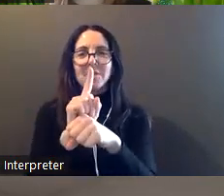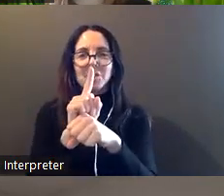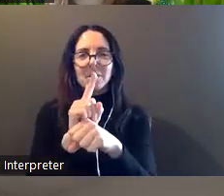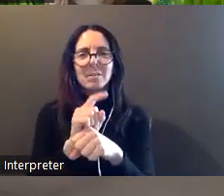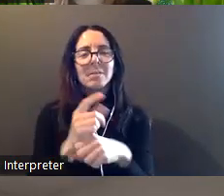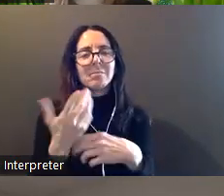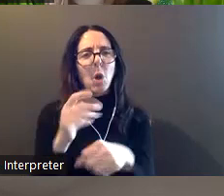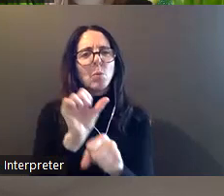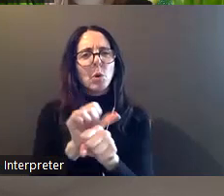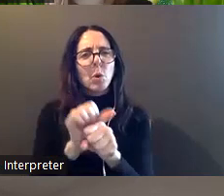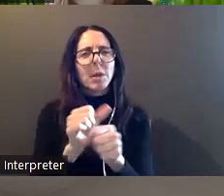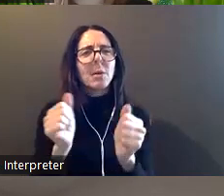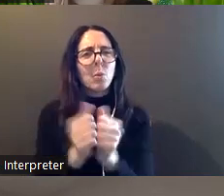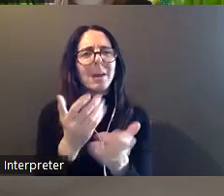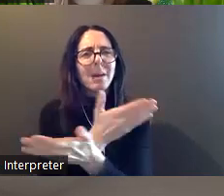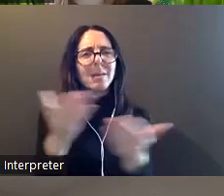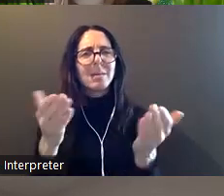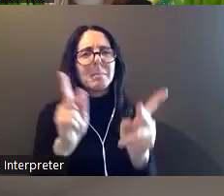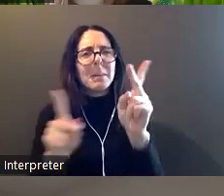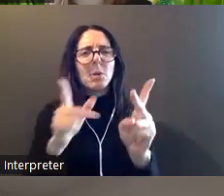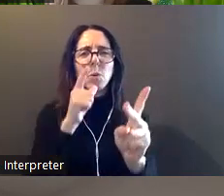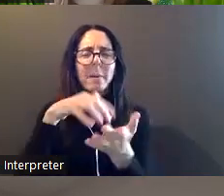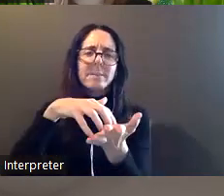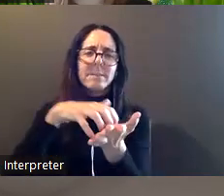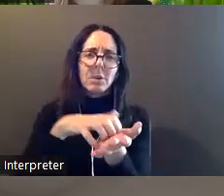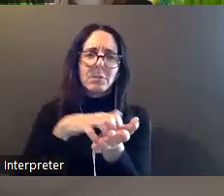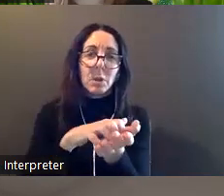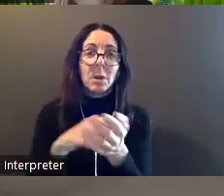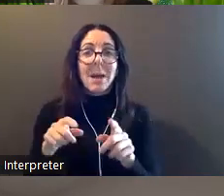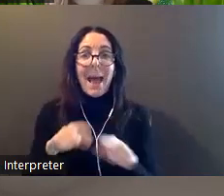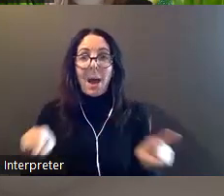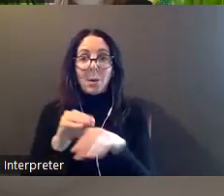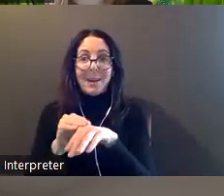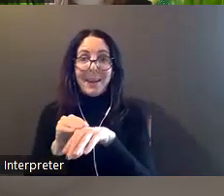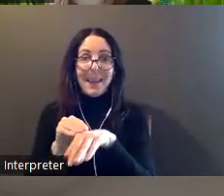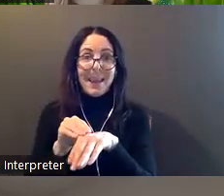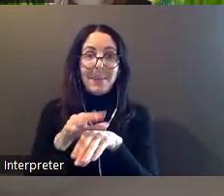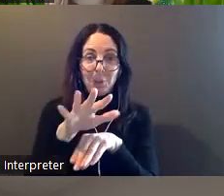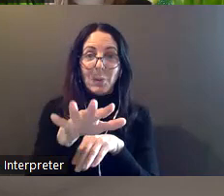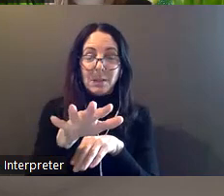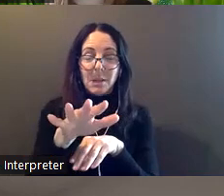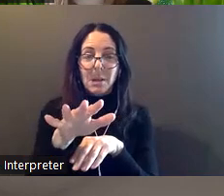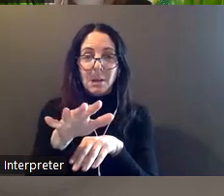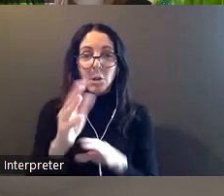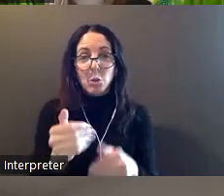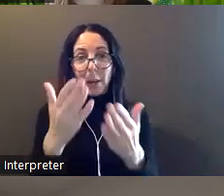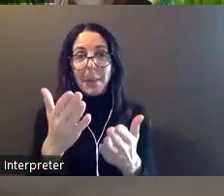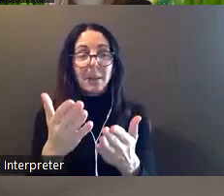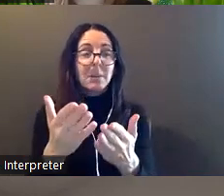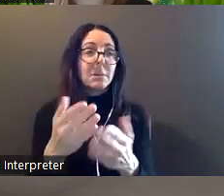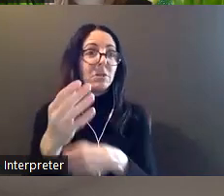working with a very vulnerable population. The influence we have in making recommendations for or against